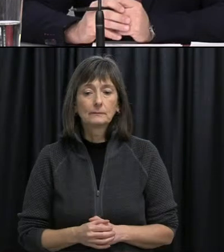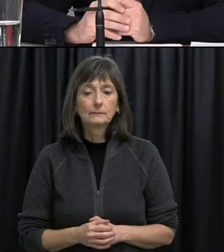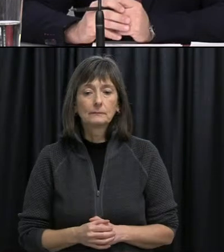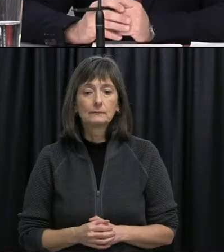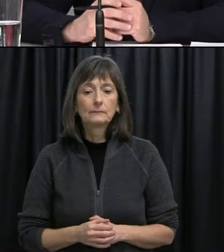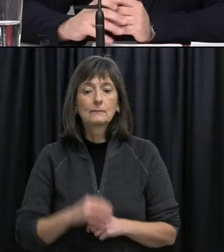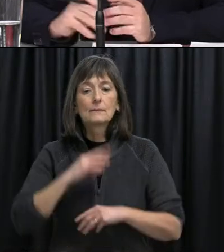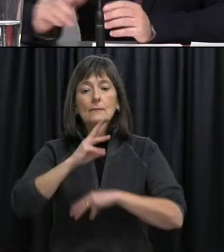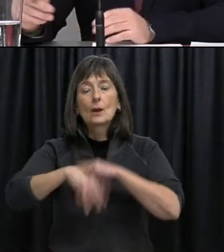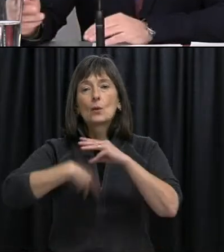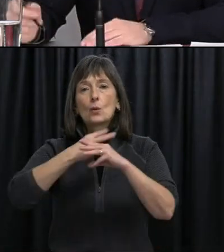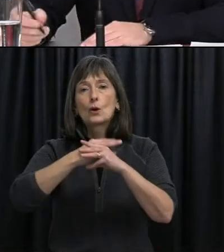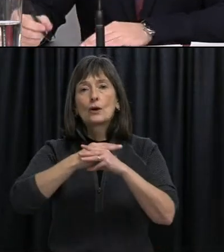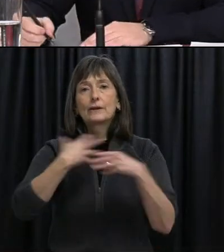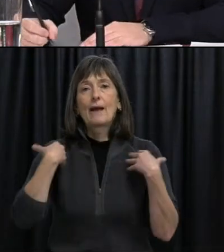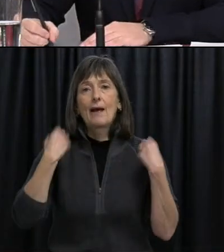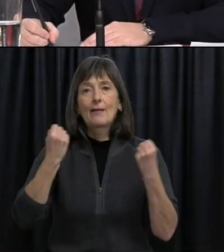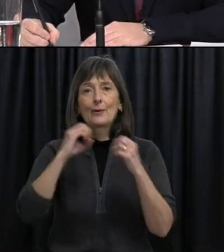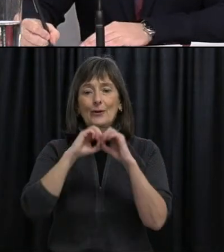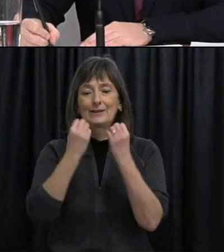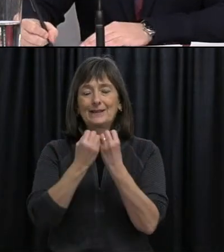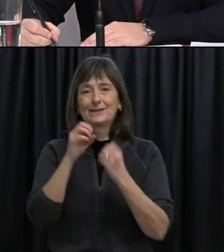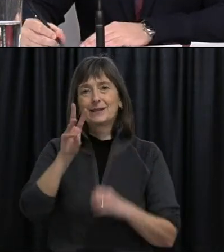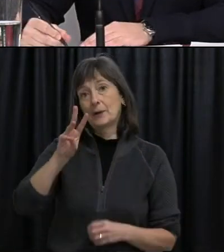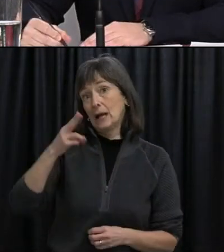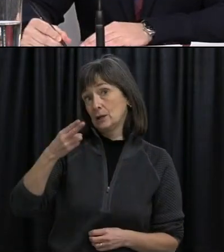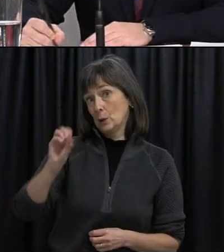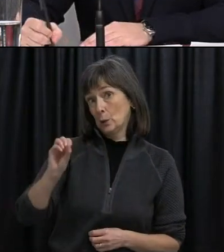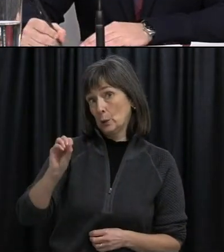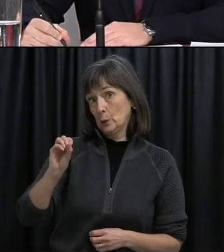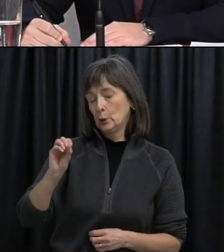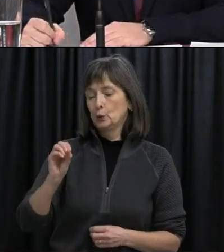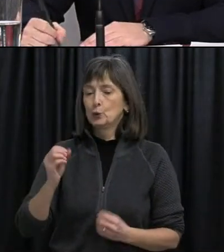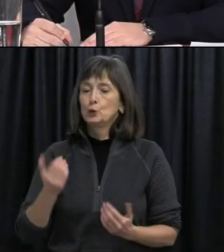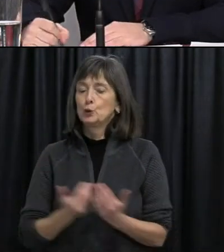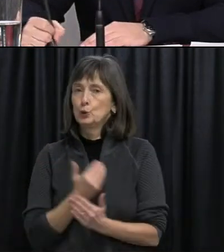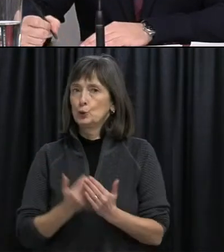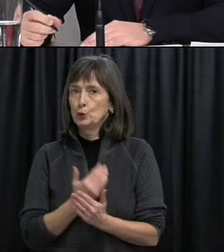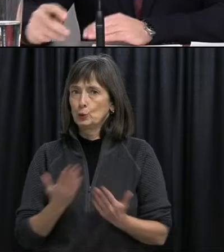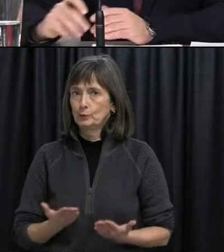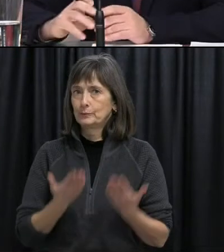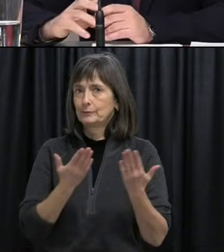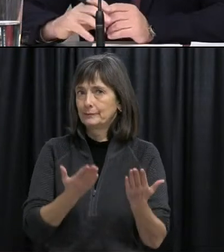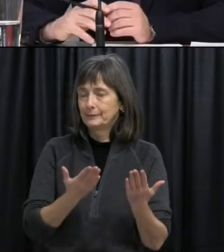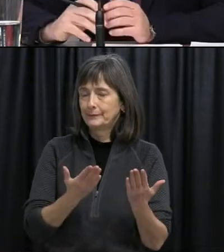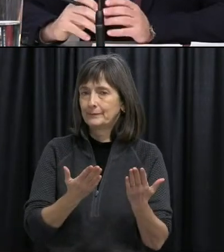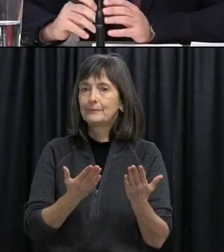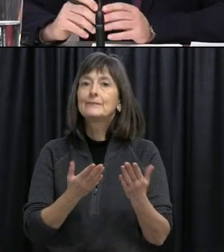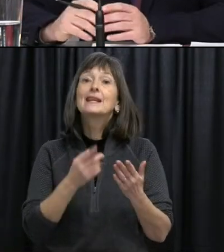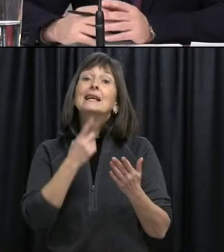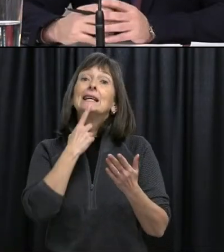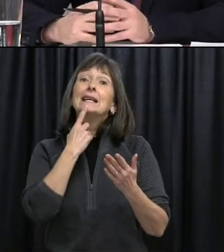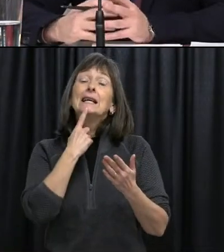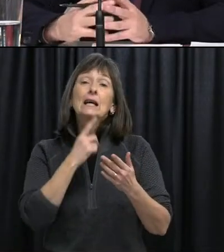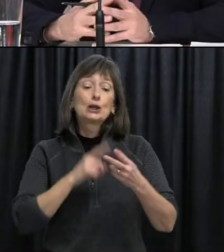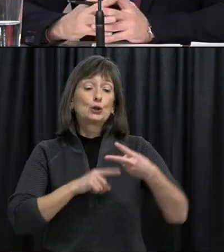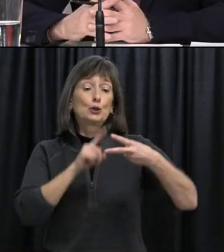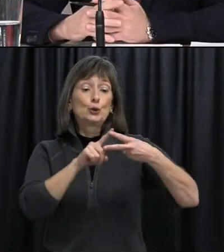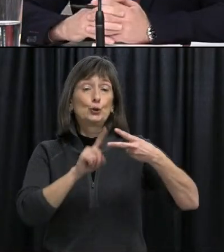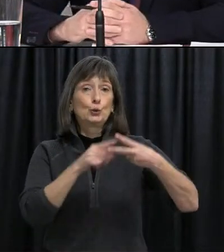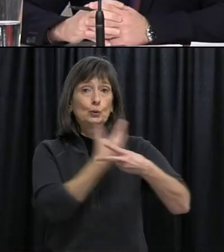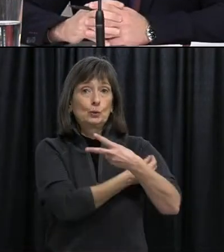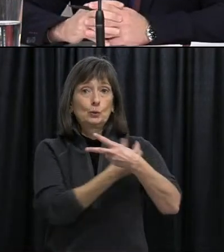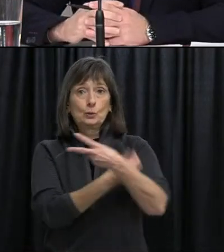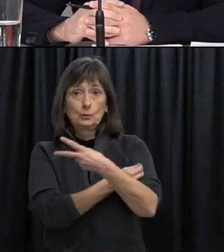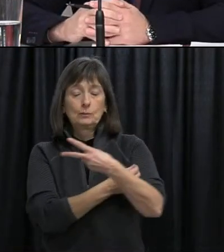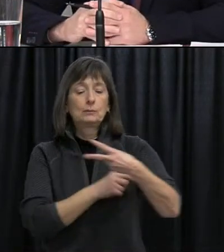Health Organization last week issued a new recommendation just mentioning that instead of 21 to 28 days between the 2 doses,